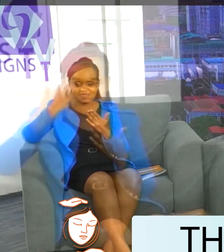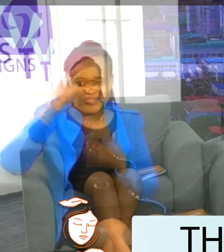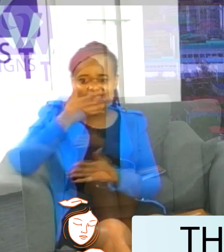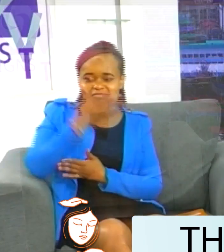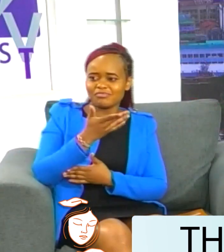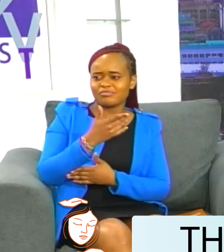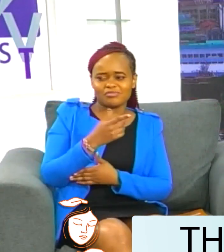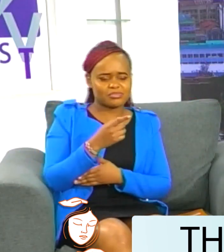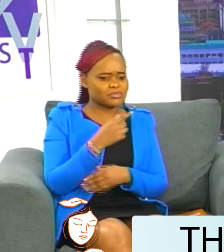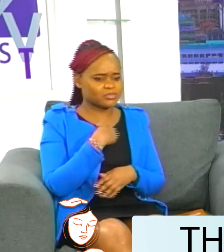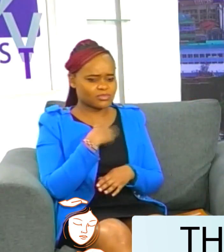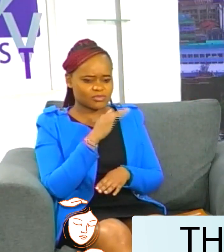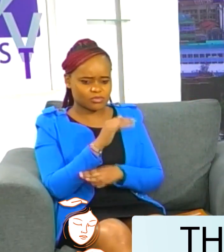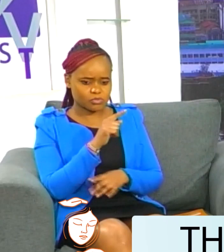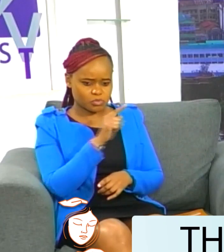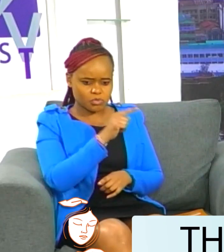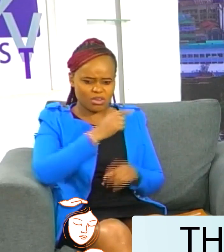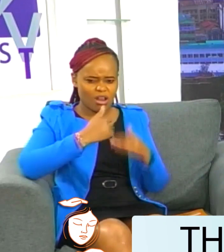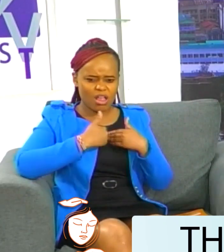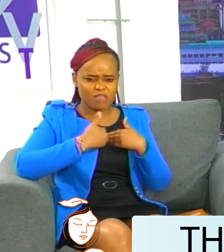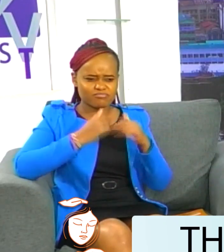Wow, wow. Thank you for that answer.